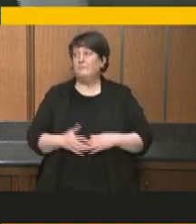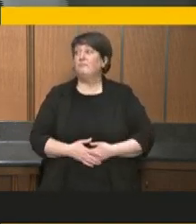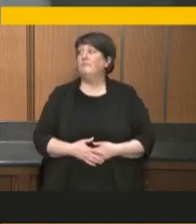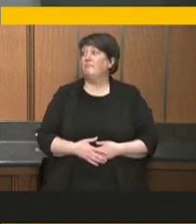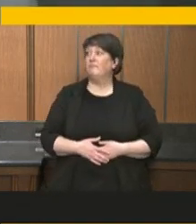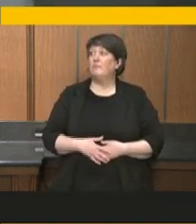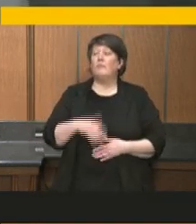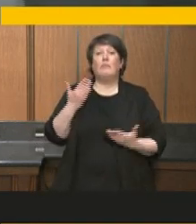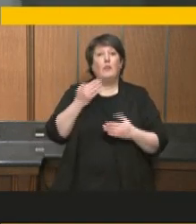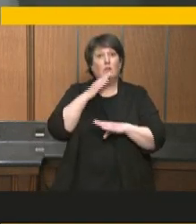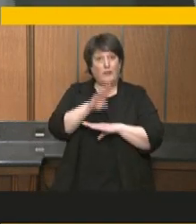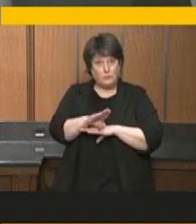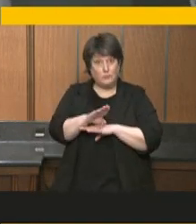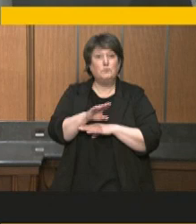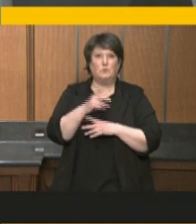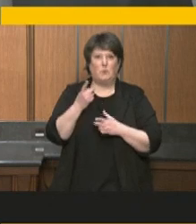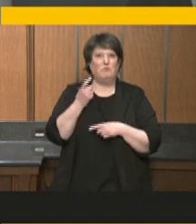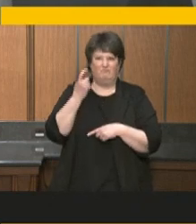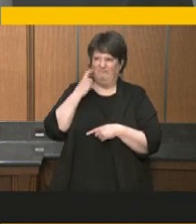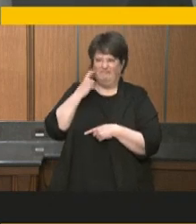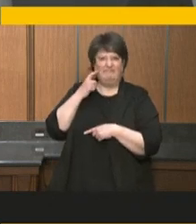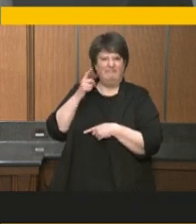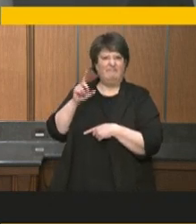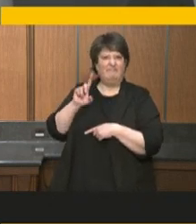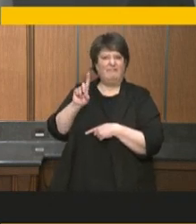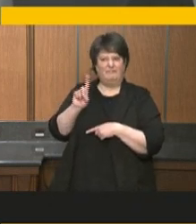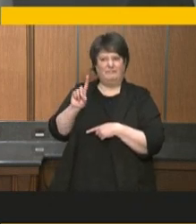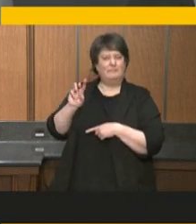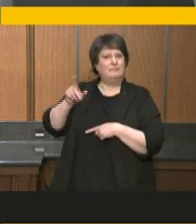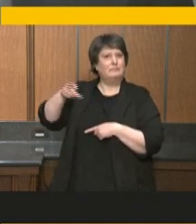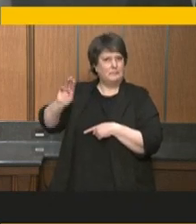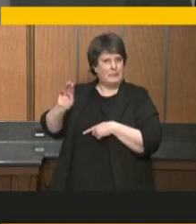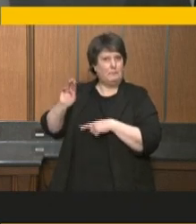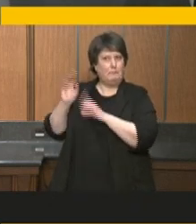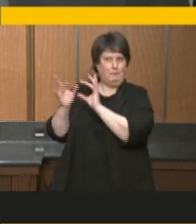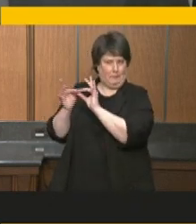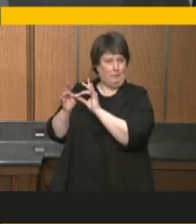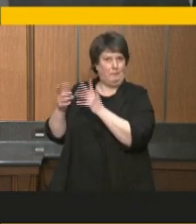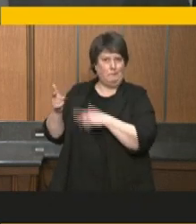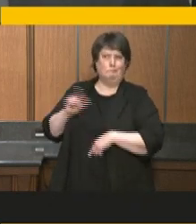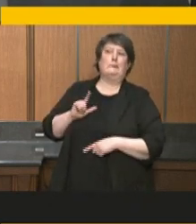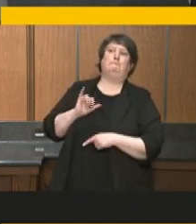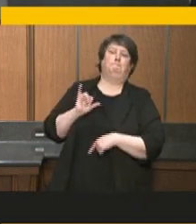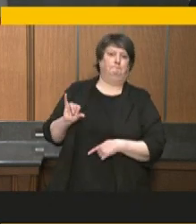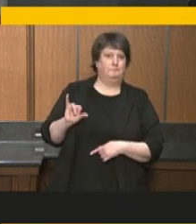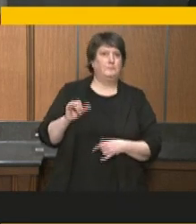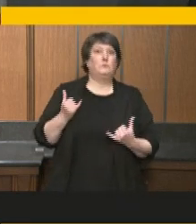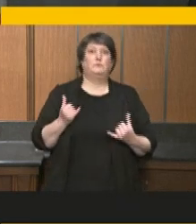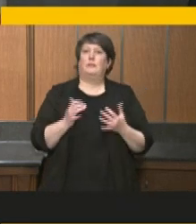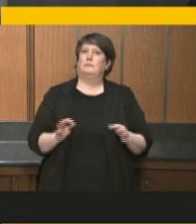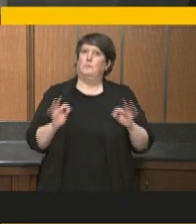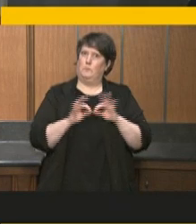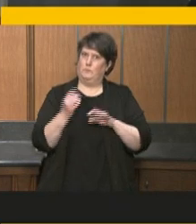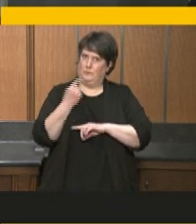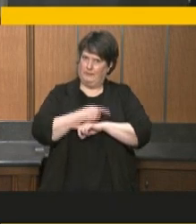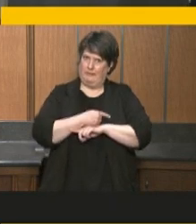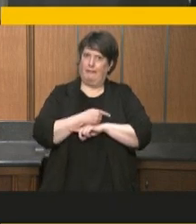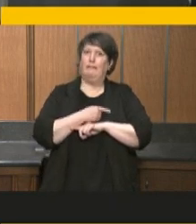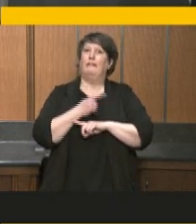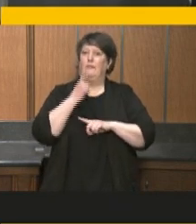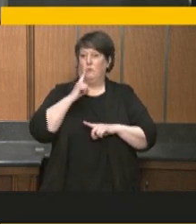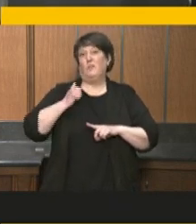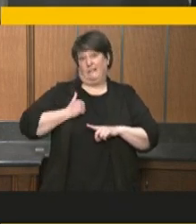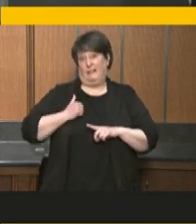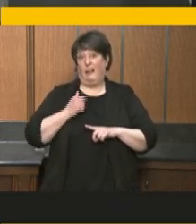As the Deputy Prime Minister has said, this is a very important day for Canadians and in our relationship with